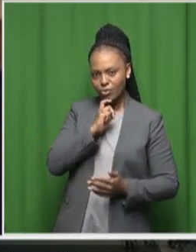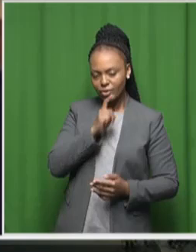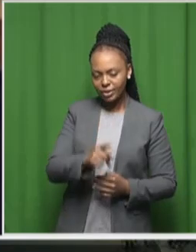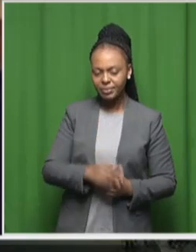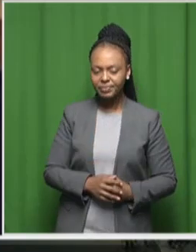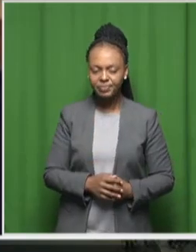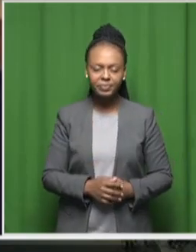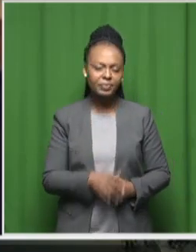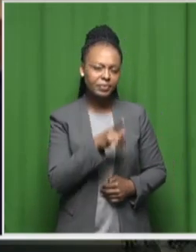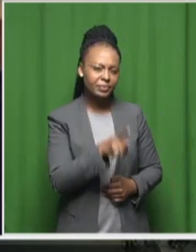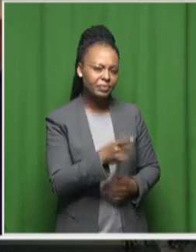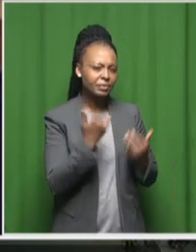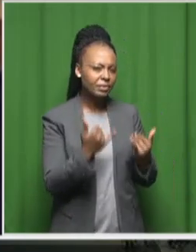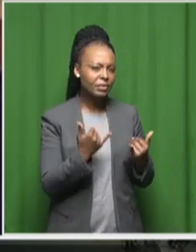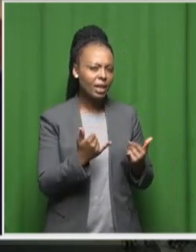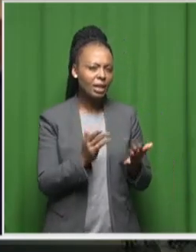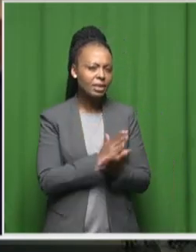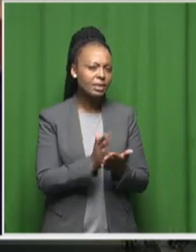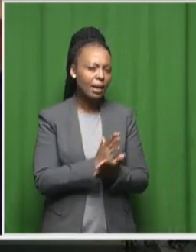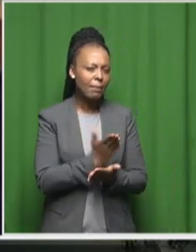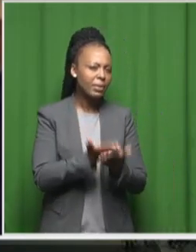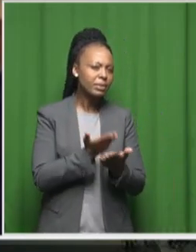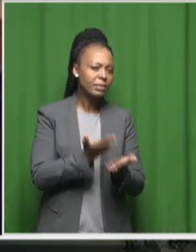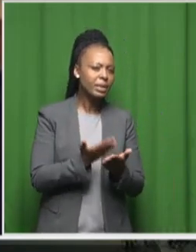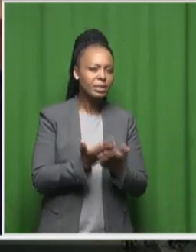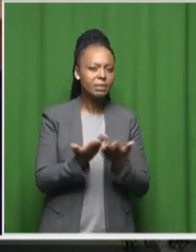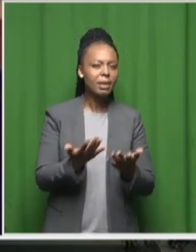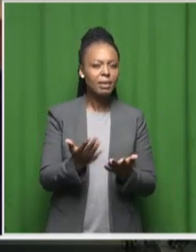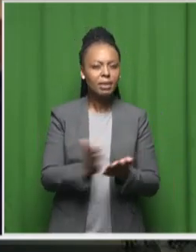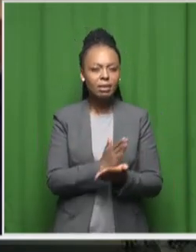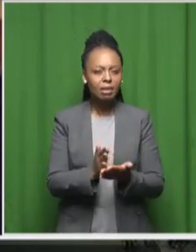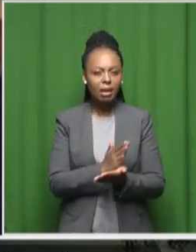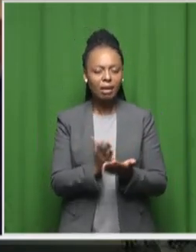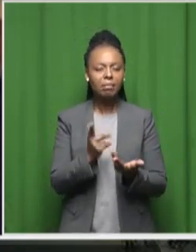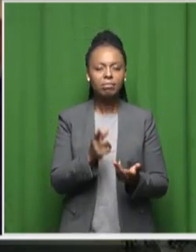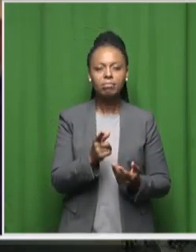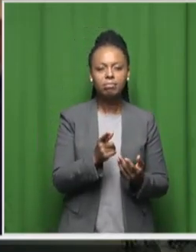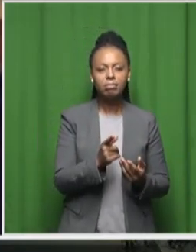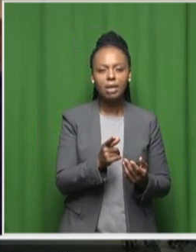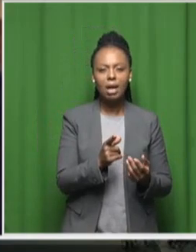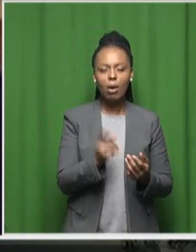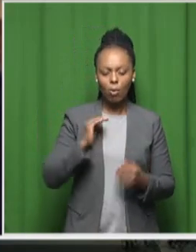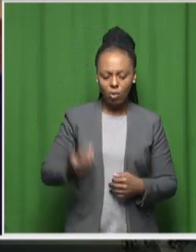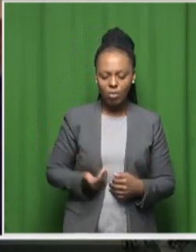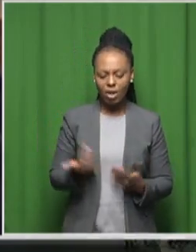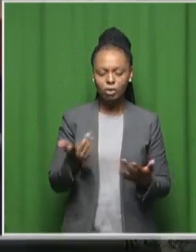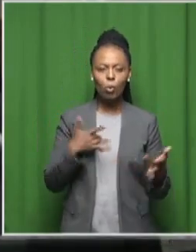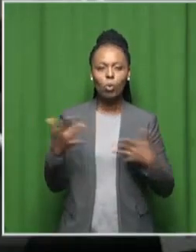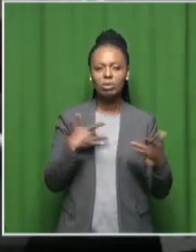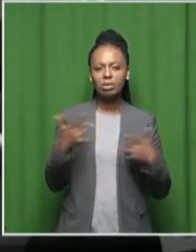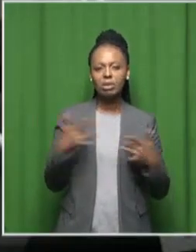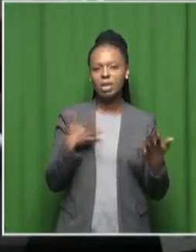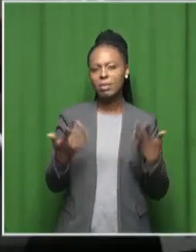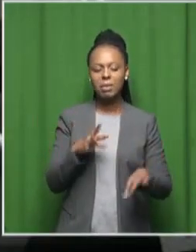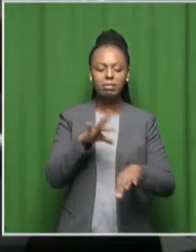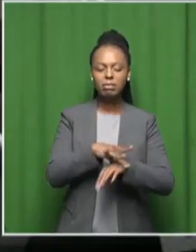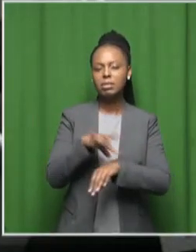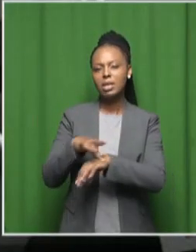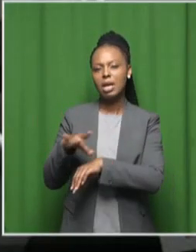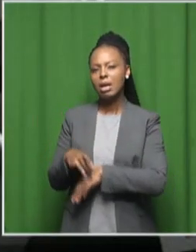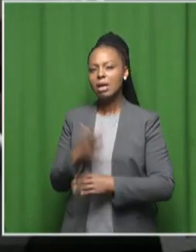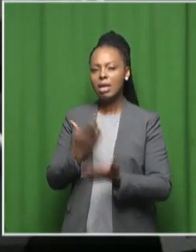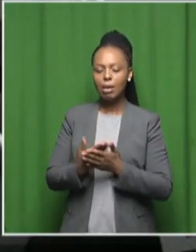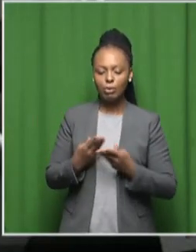surgical possibilities here, what are some of the more prevalent women's health concerns that can be addressed